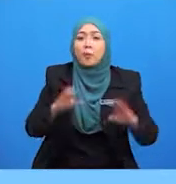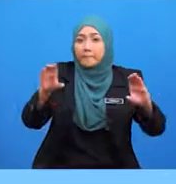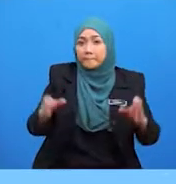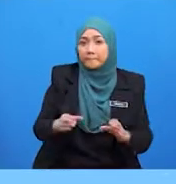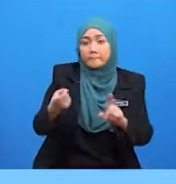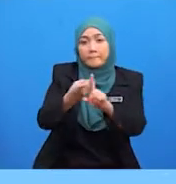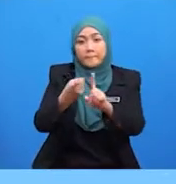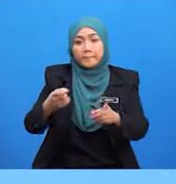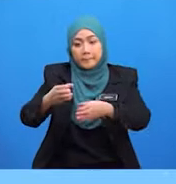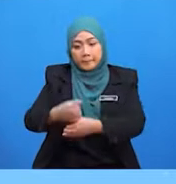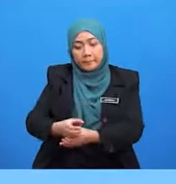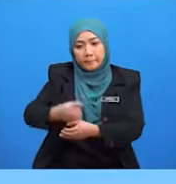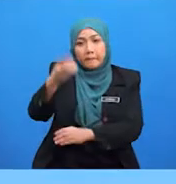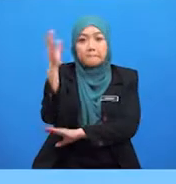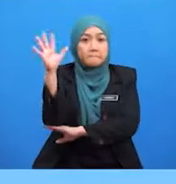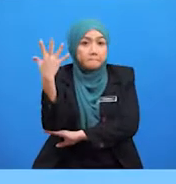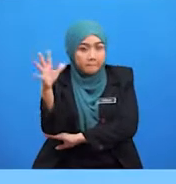as seating.